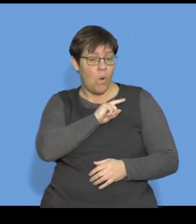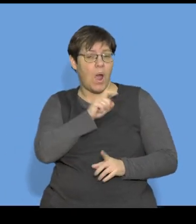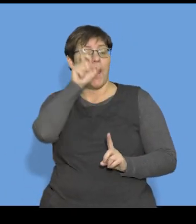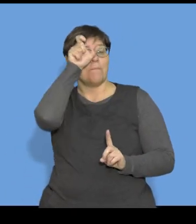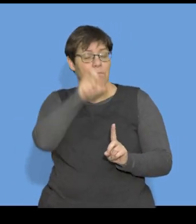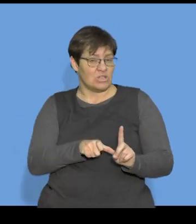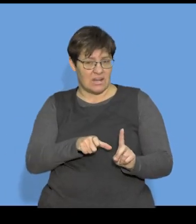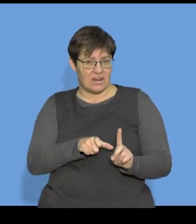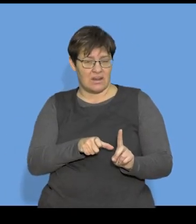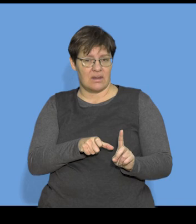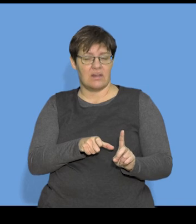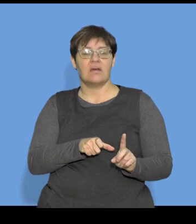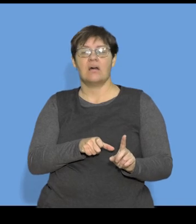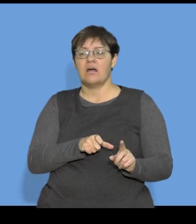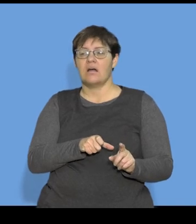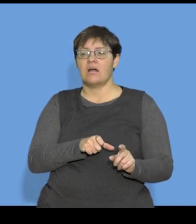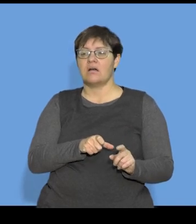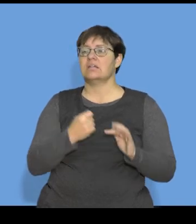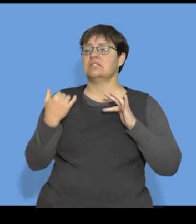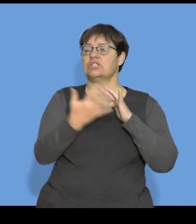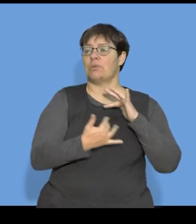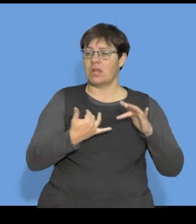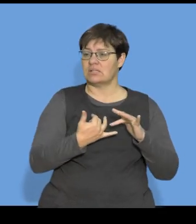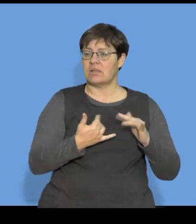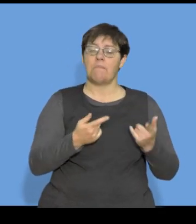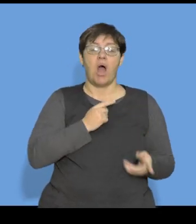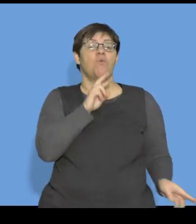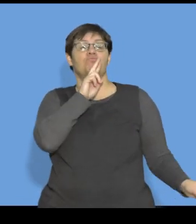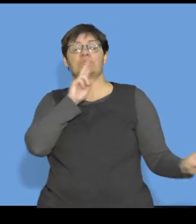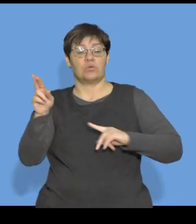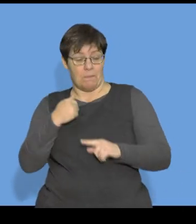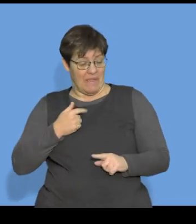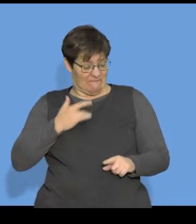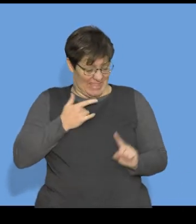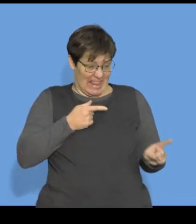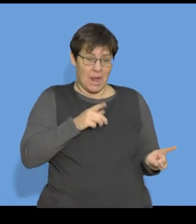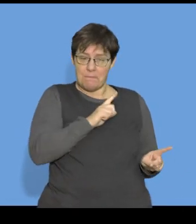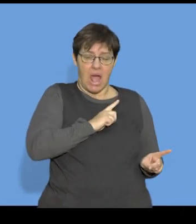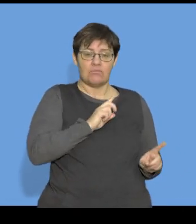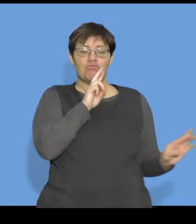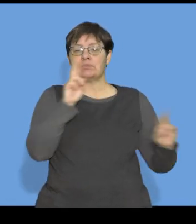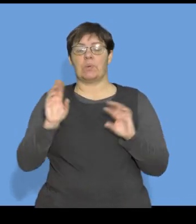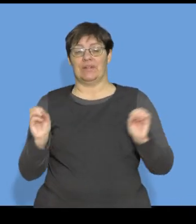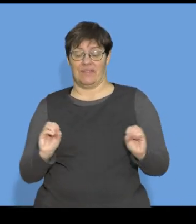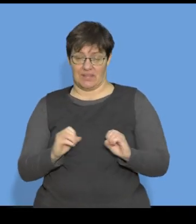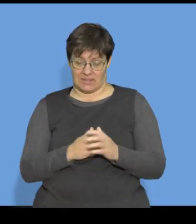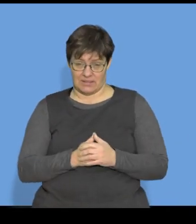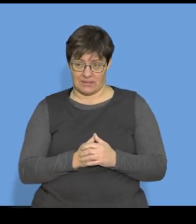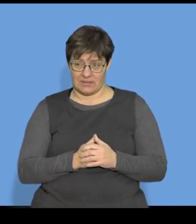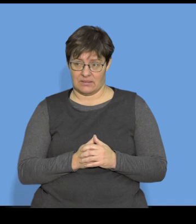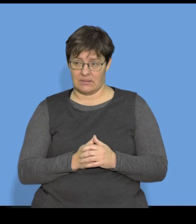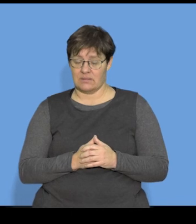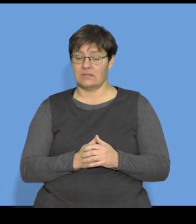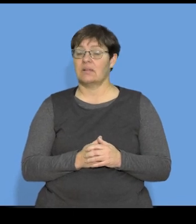is able to detect the stimulus but cannot respond. Then, number 3,